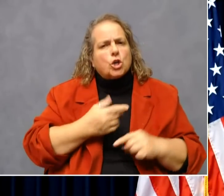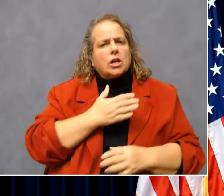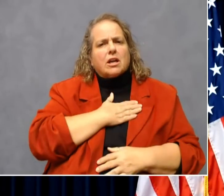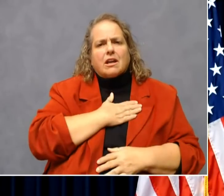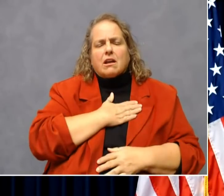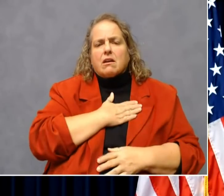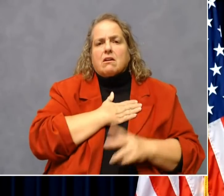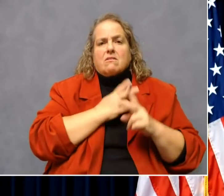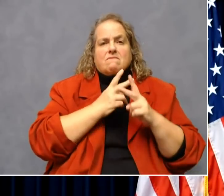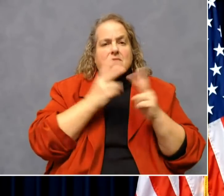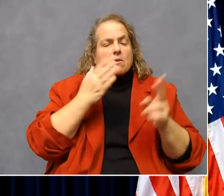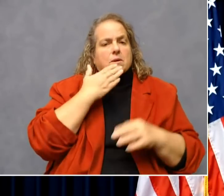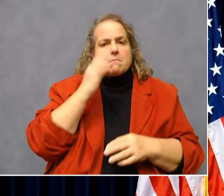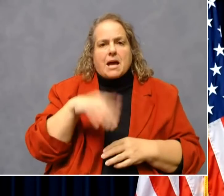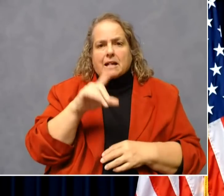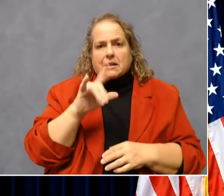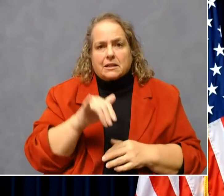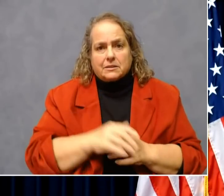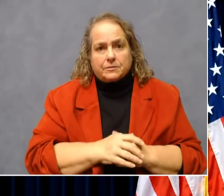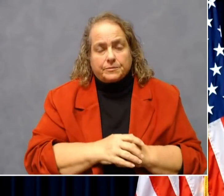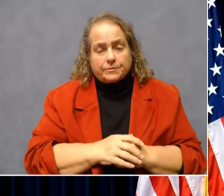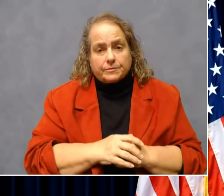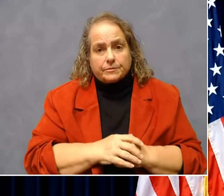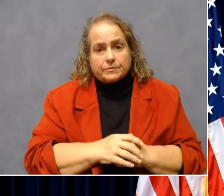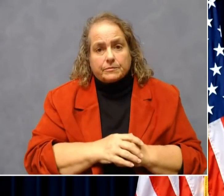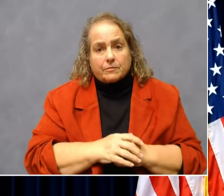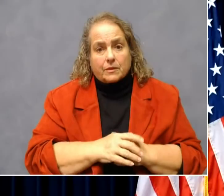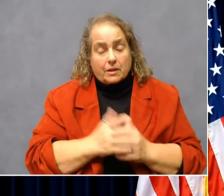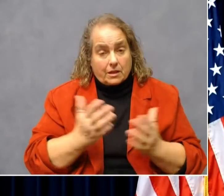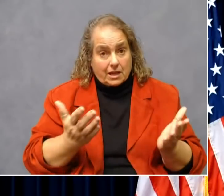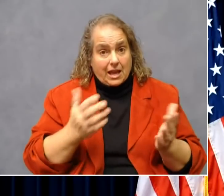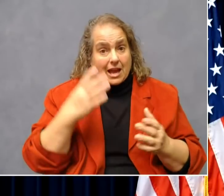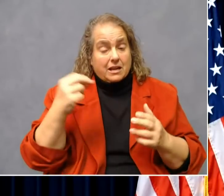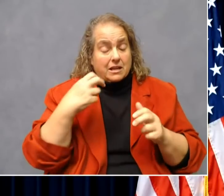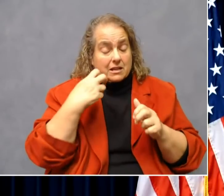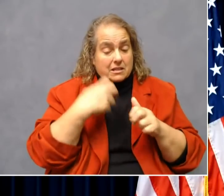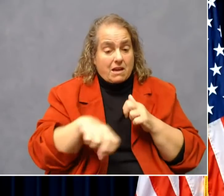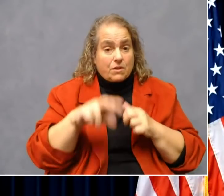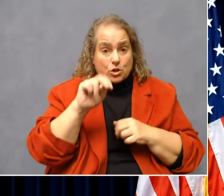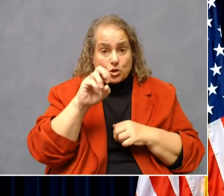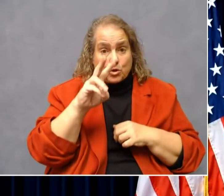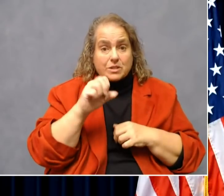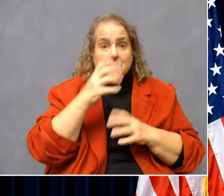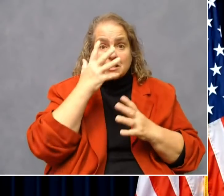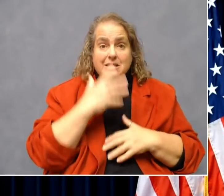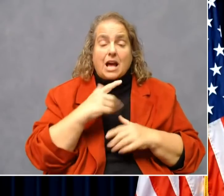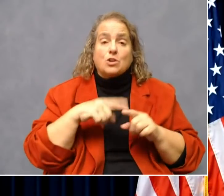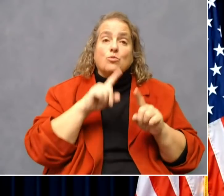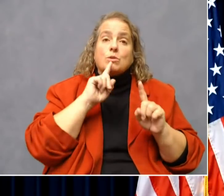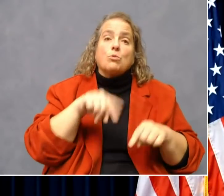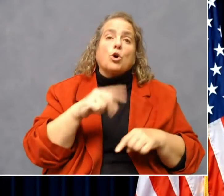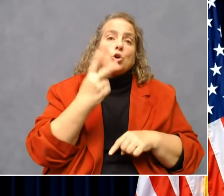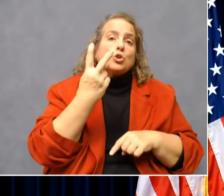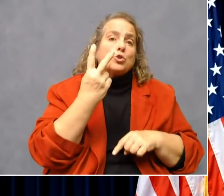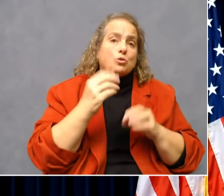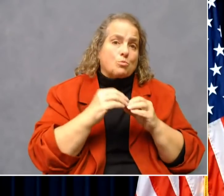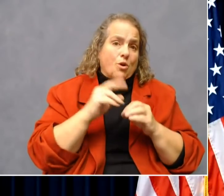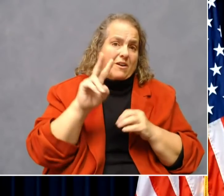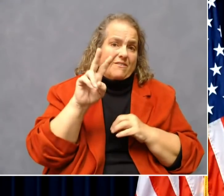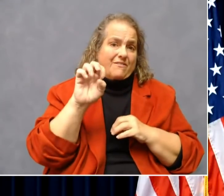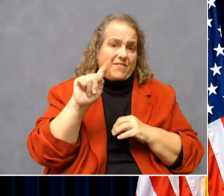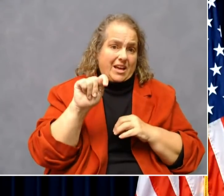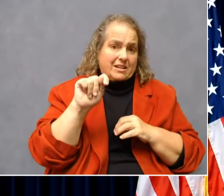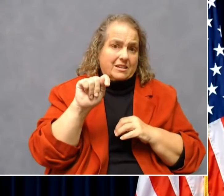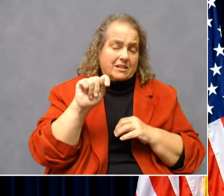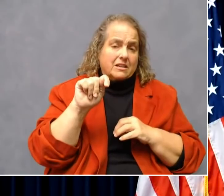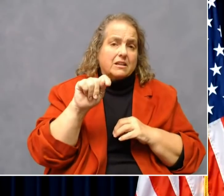And in that tough news vein, I'm sad to report that we've lost 2 more of our veterans to COVID-19 at the Thompson Hood Veterans